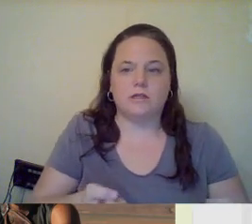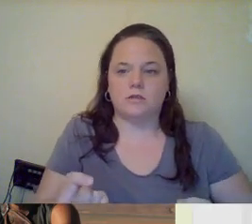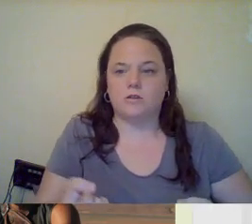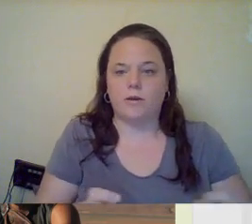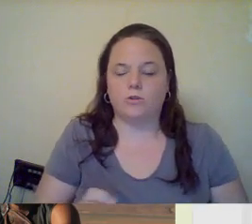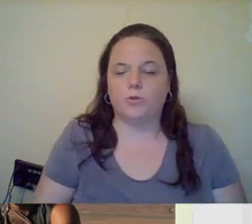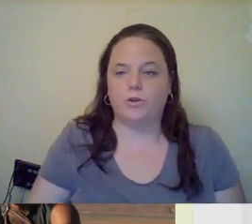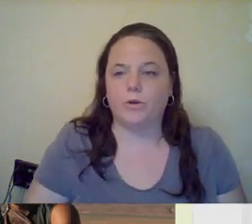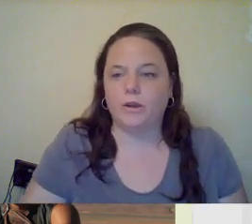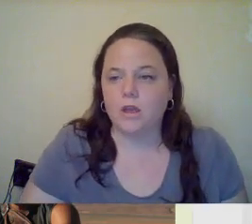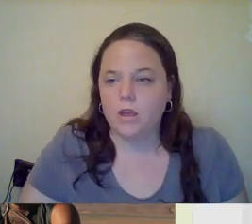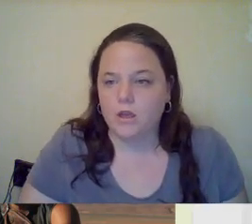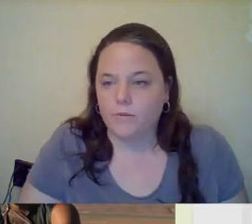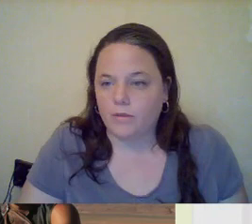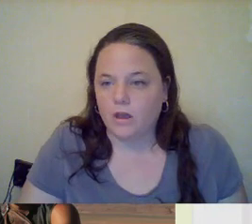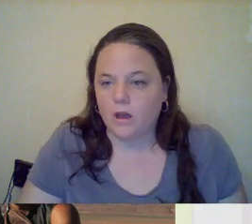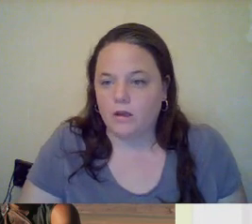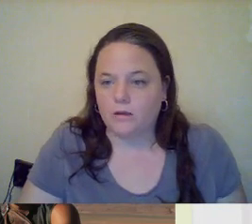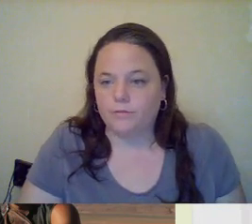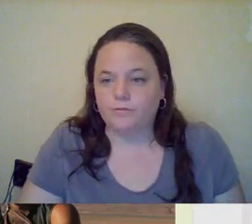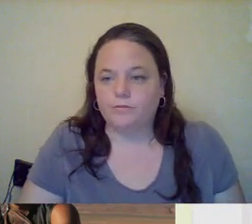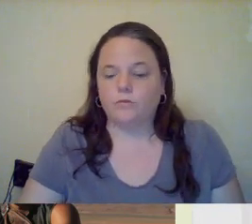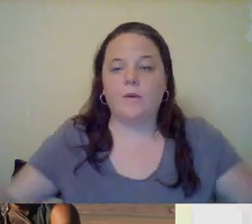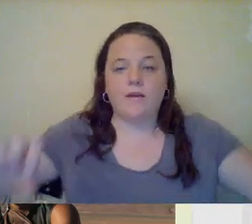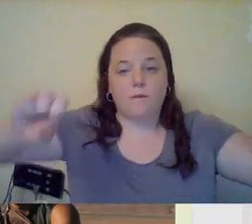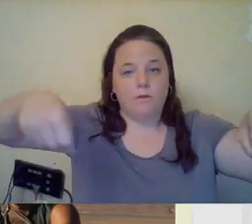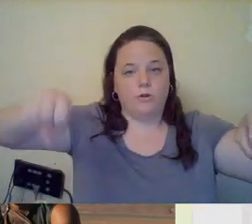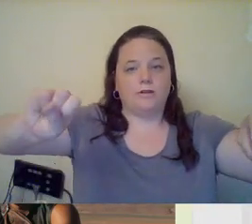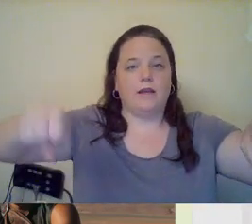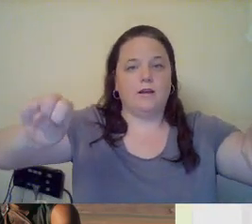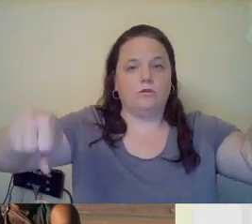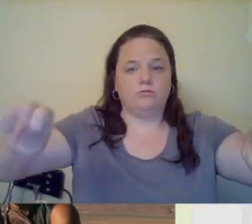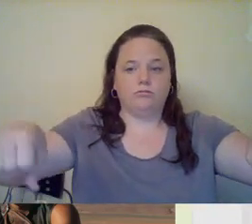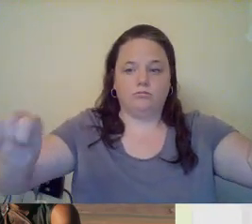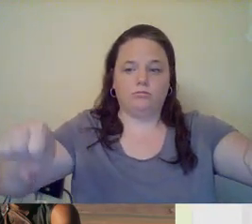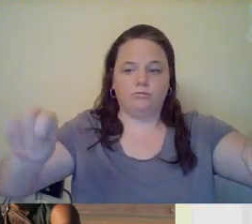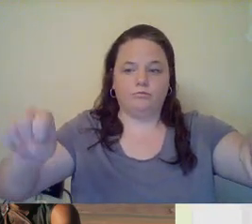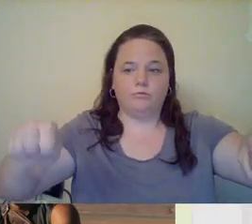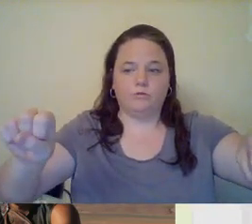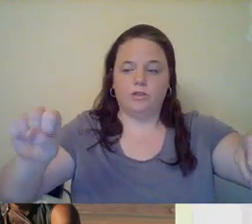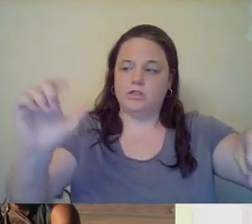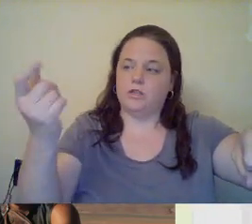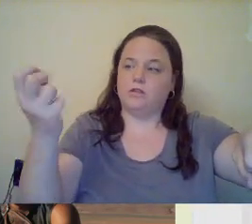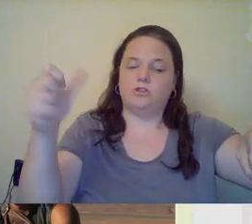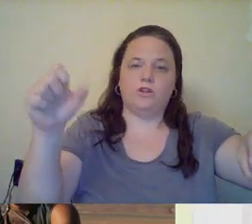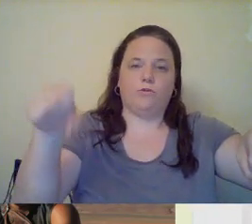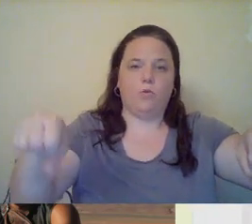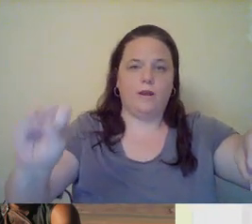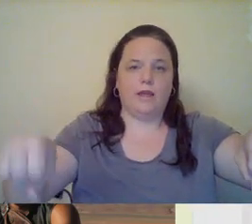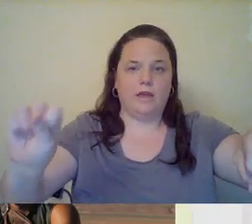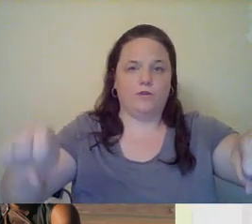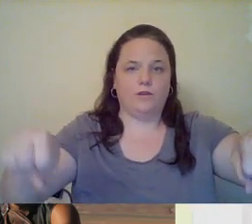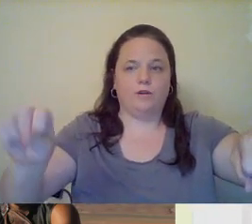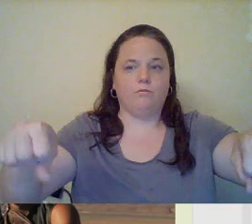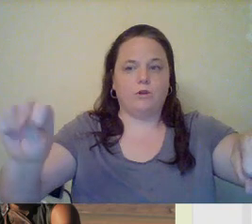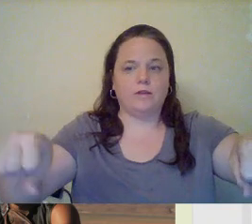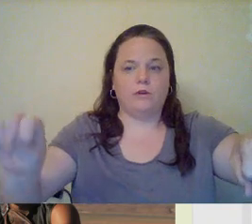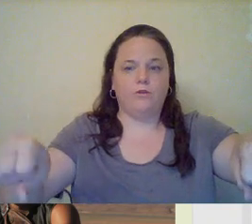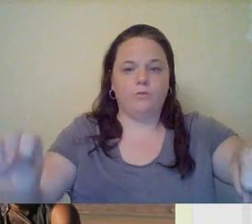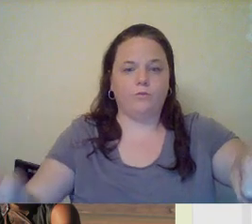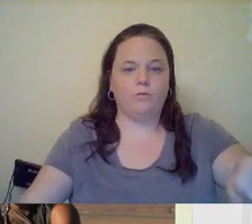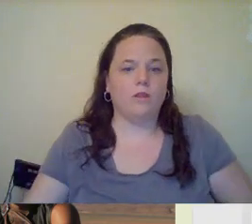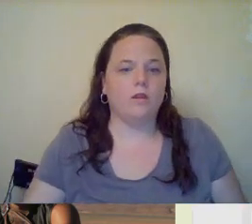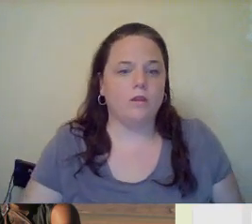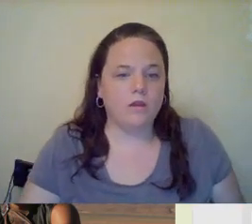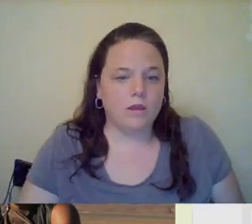just this, no matter which one you're doing. We have a motorcycle. You're just going to shift the one hand over here,